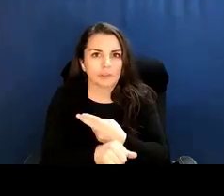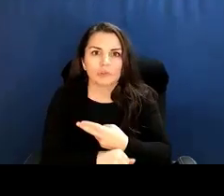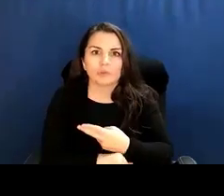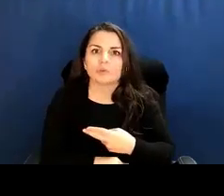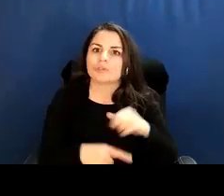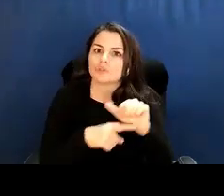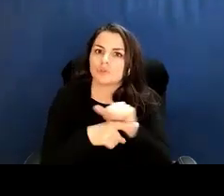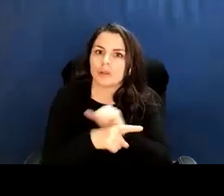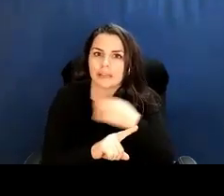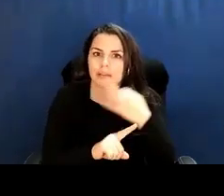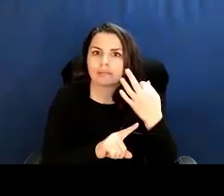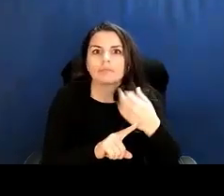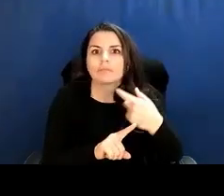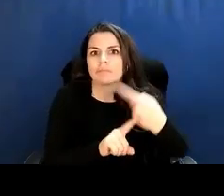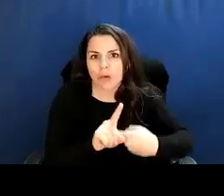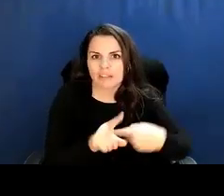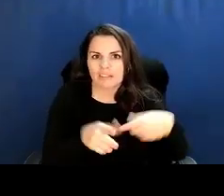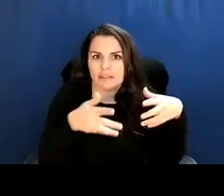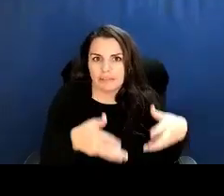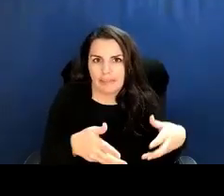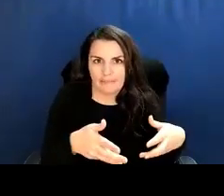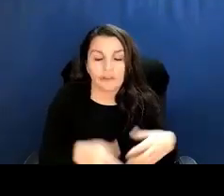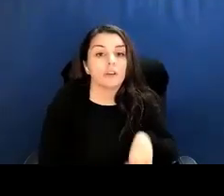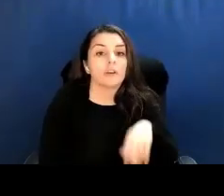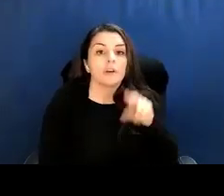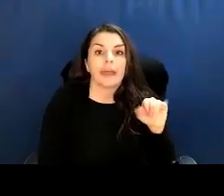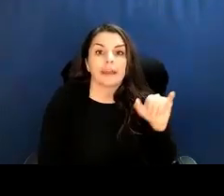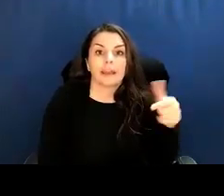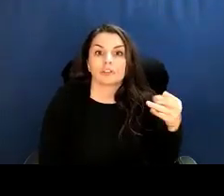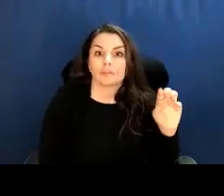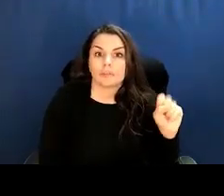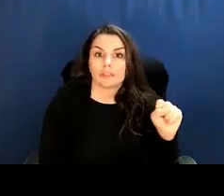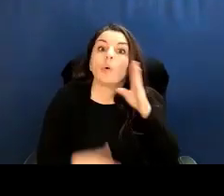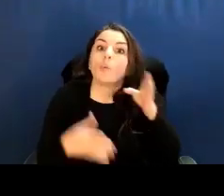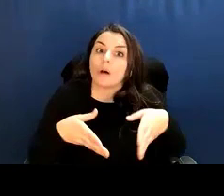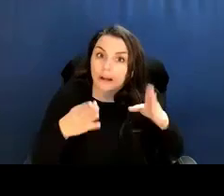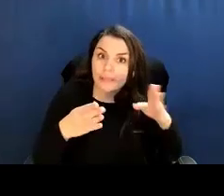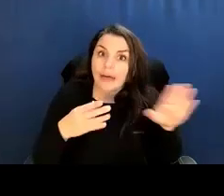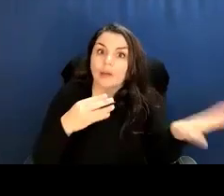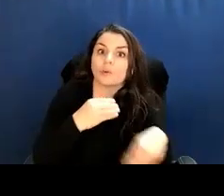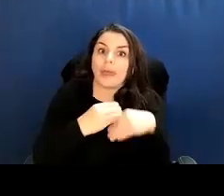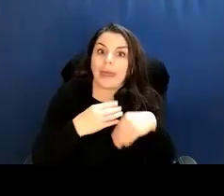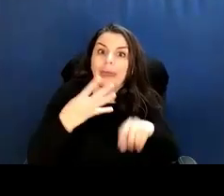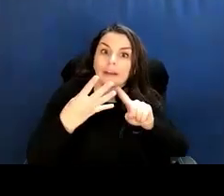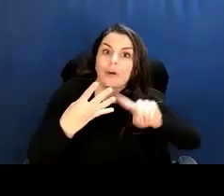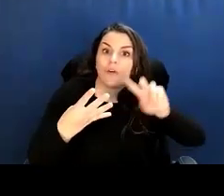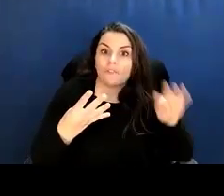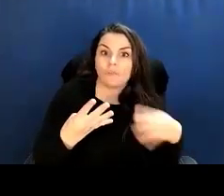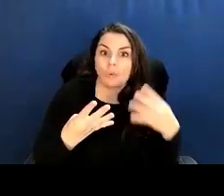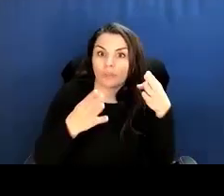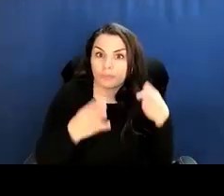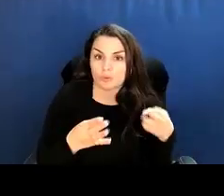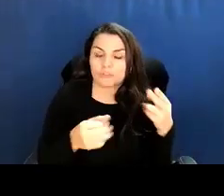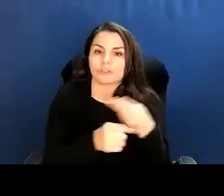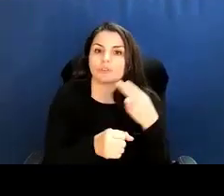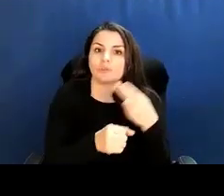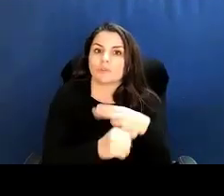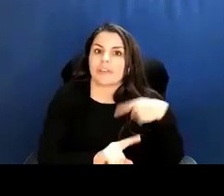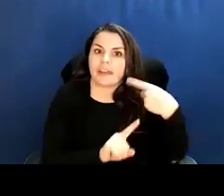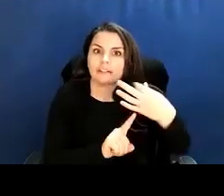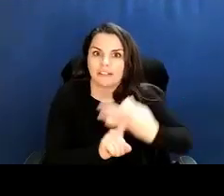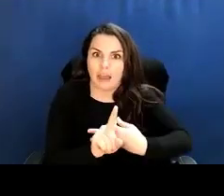3 FTTPs, which stands for full-time training positions, or that's 3 trainees or 3 slots. They all